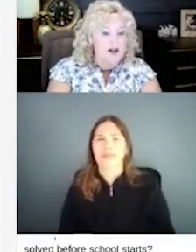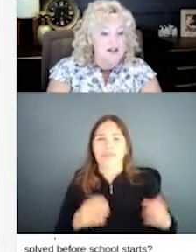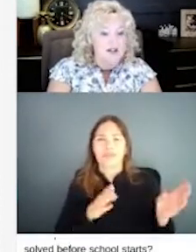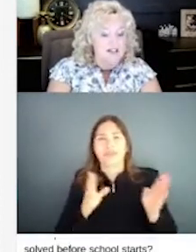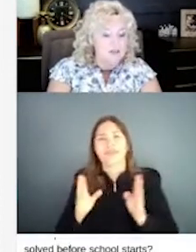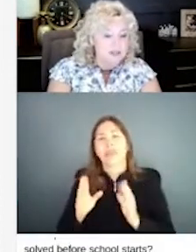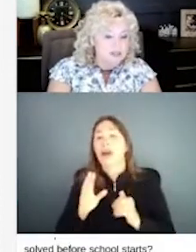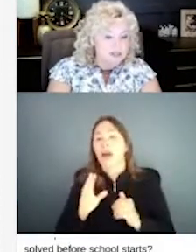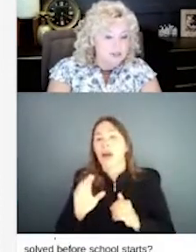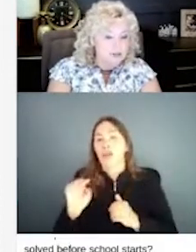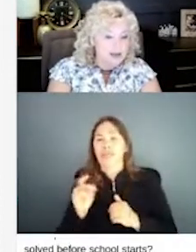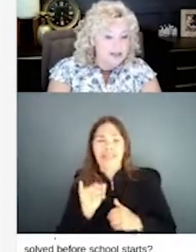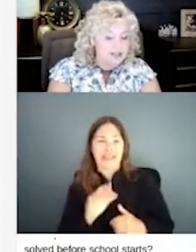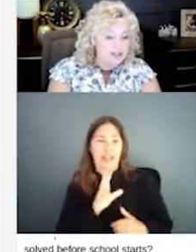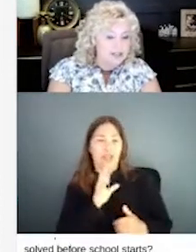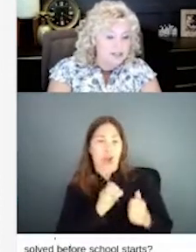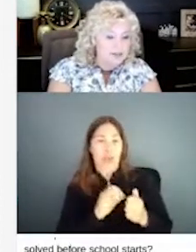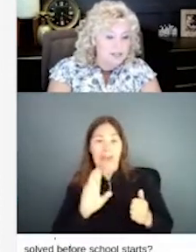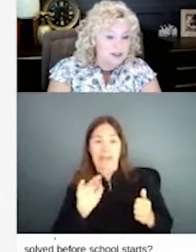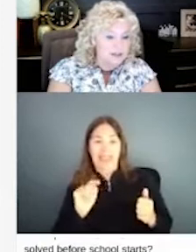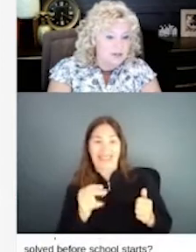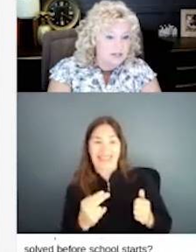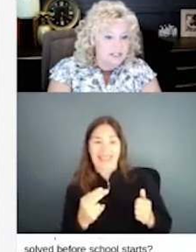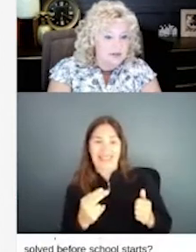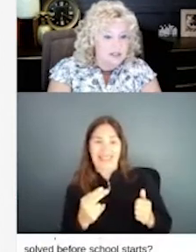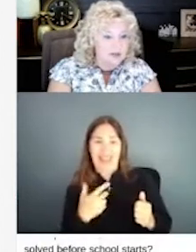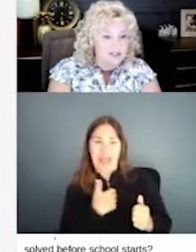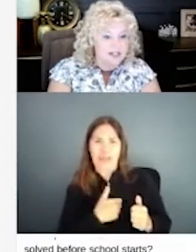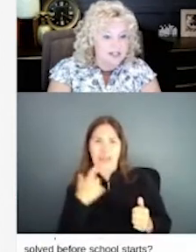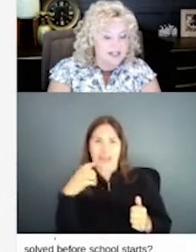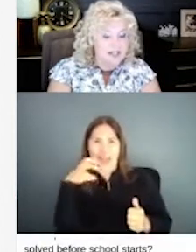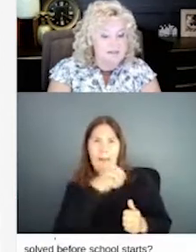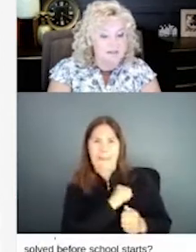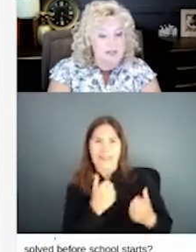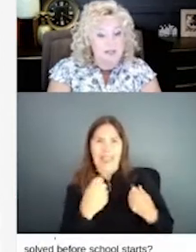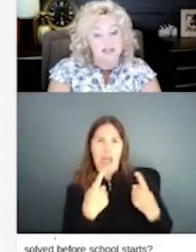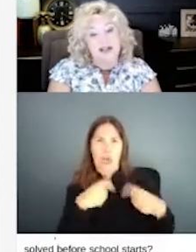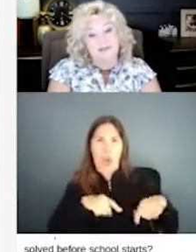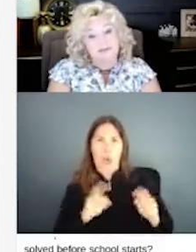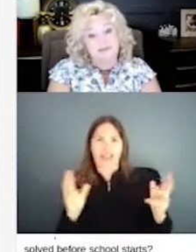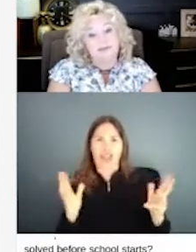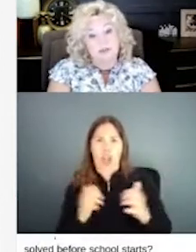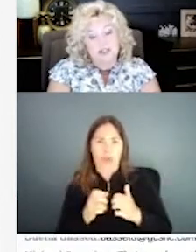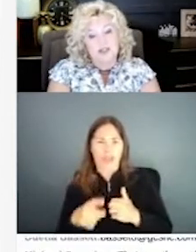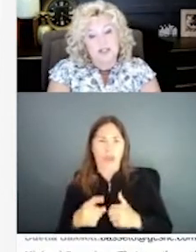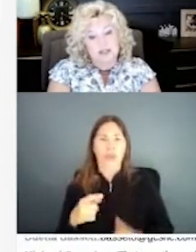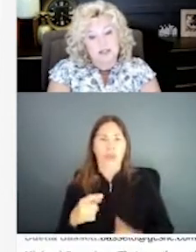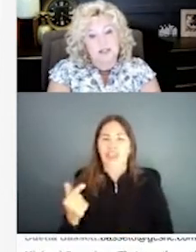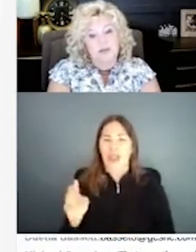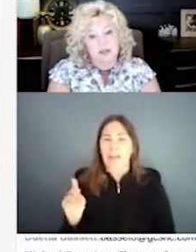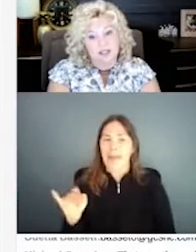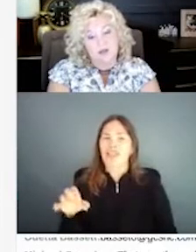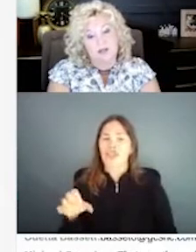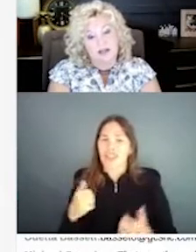I'll speak to Beth's, and I'm sorry if I missed any while I was talking. Yeah, Gmetrics did run